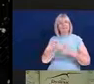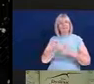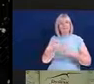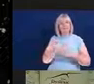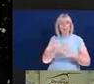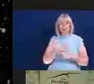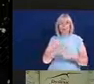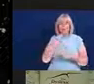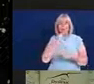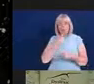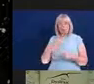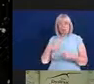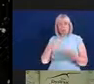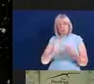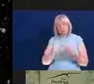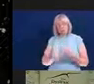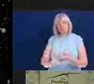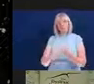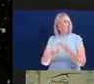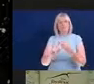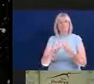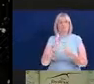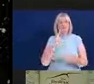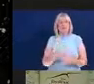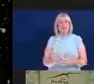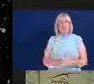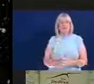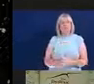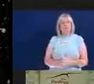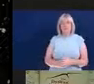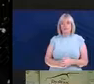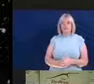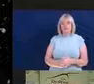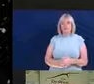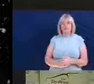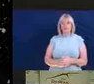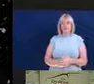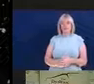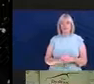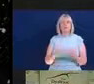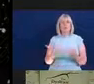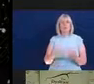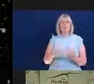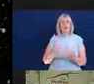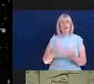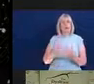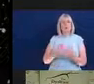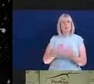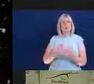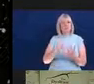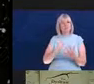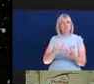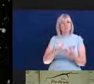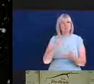in its effects from when you acquired the dyslexia. That's a whole other session. So Access to Work is a pot of funding that will help